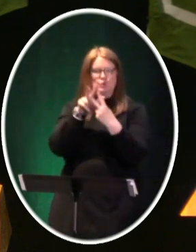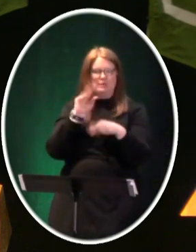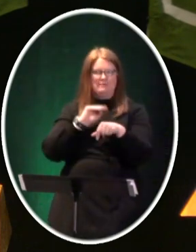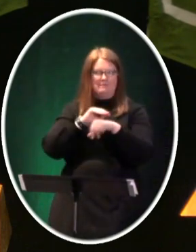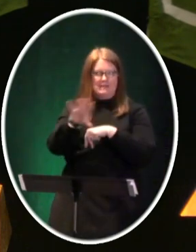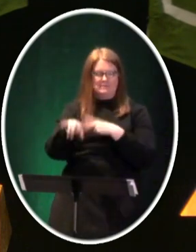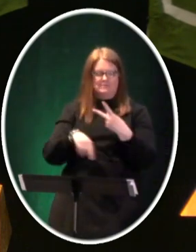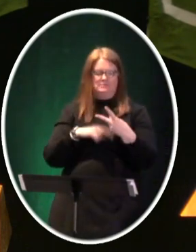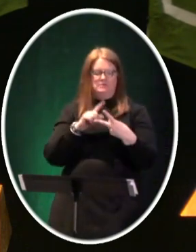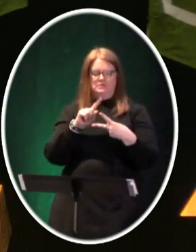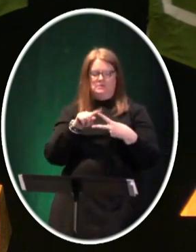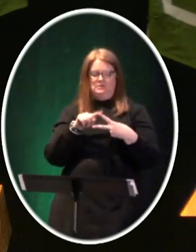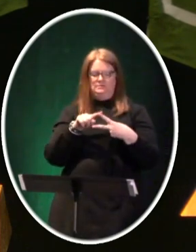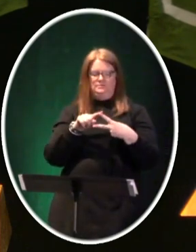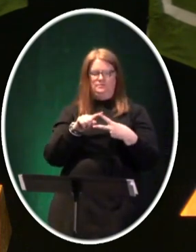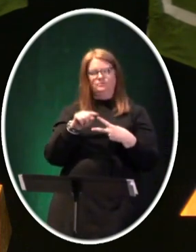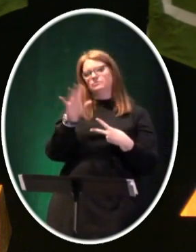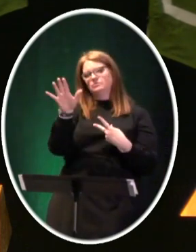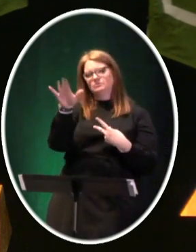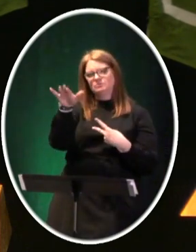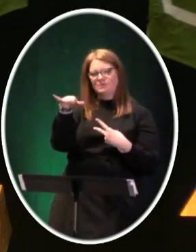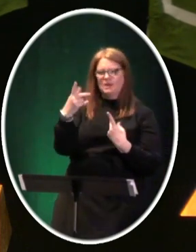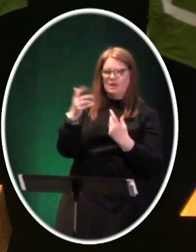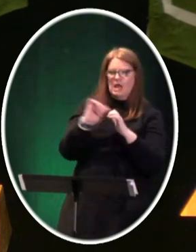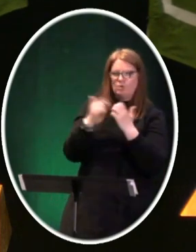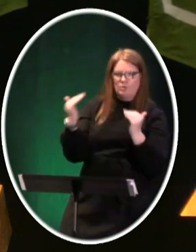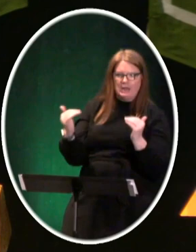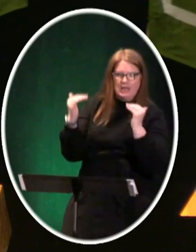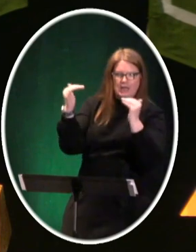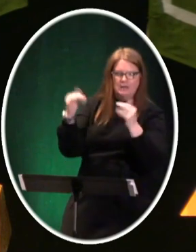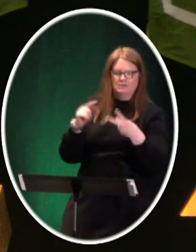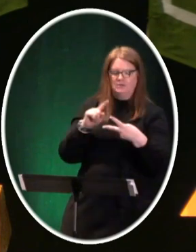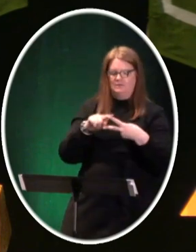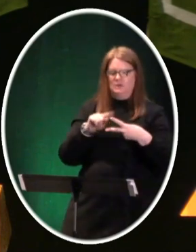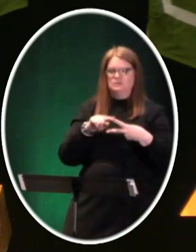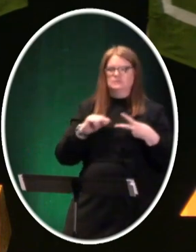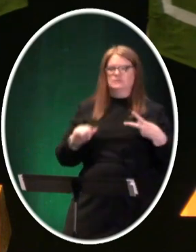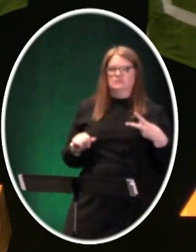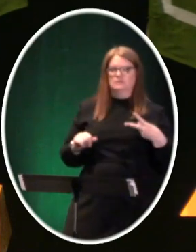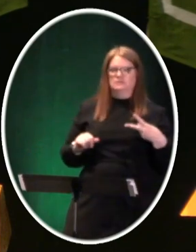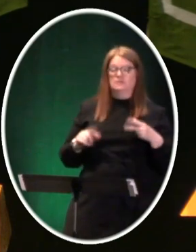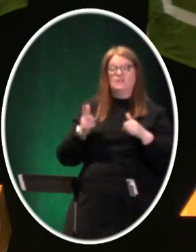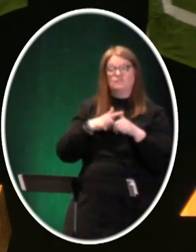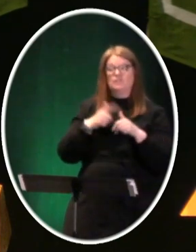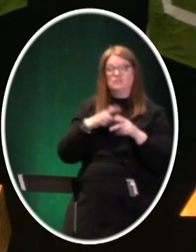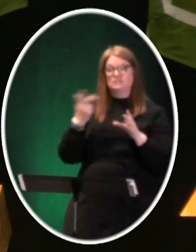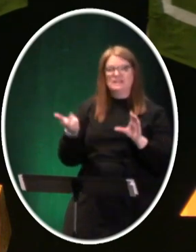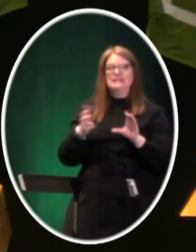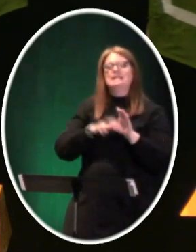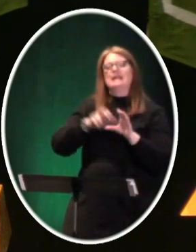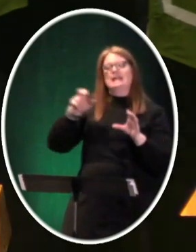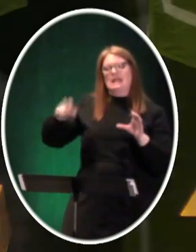that, on that question on how do you get ahead. His first one is, well, you gotta get out of the truck and work.